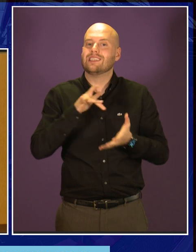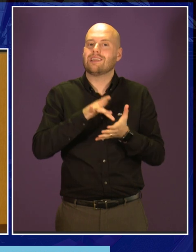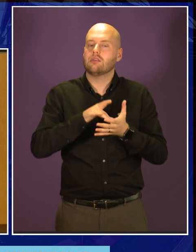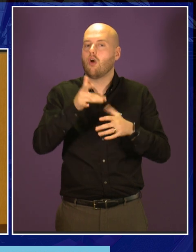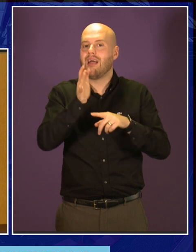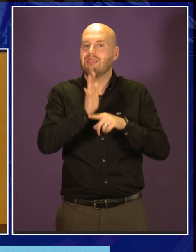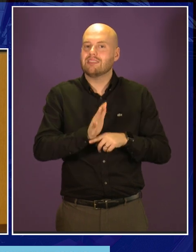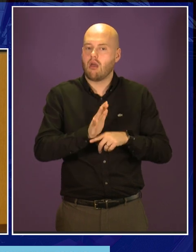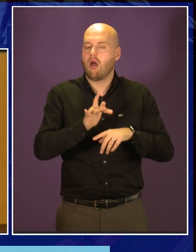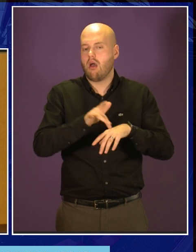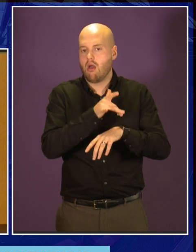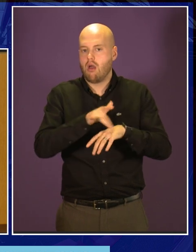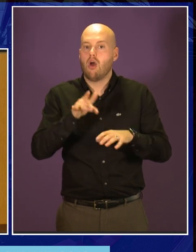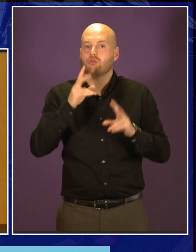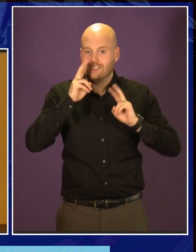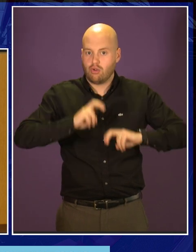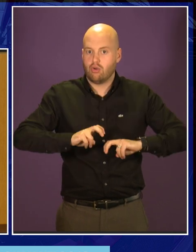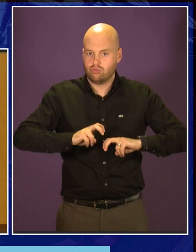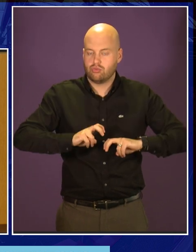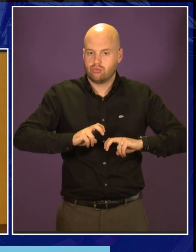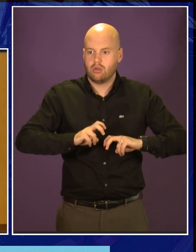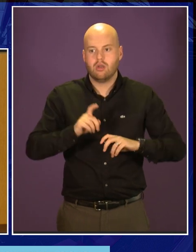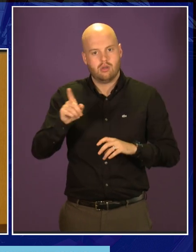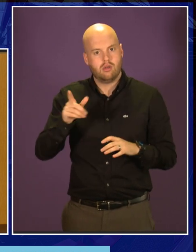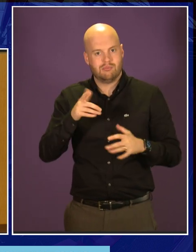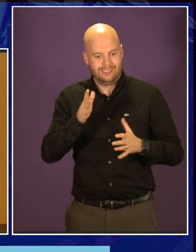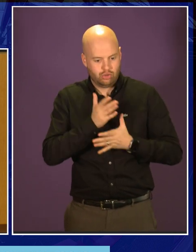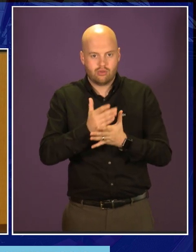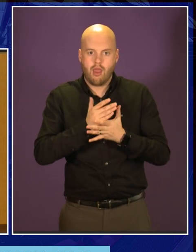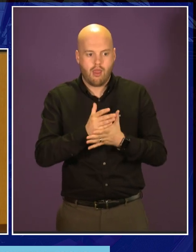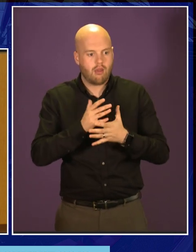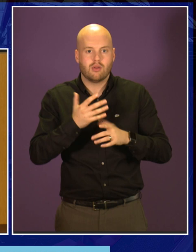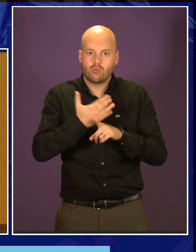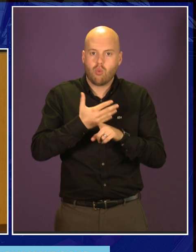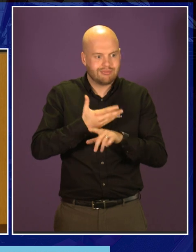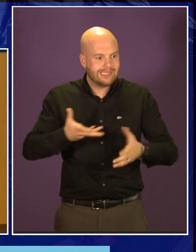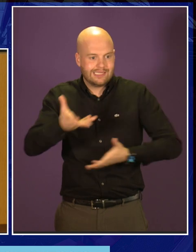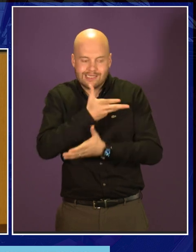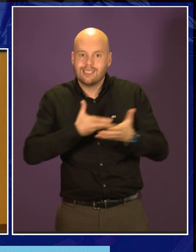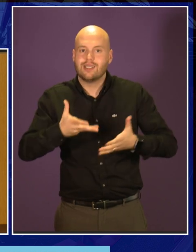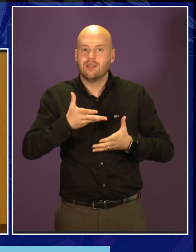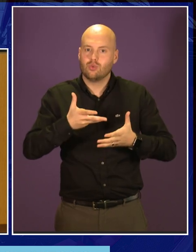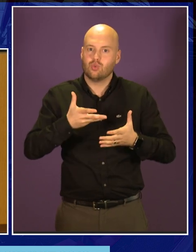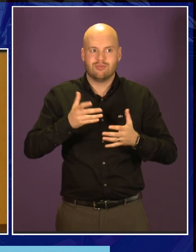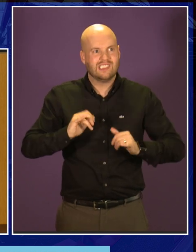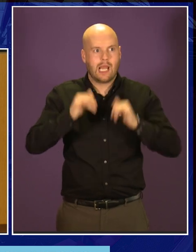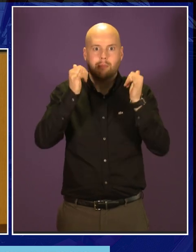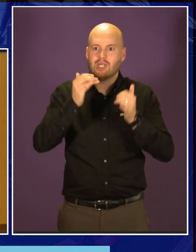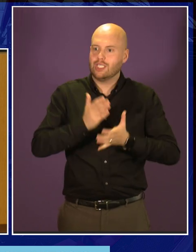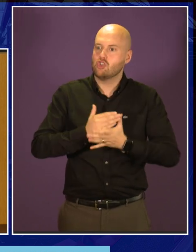loose organization which sought out shared narratives across our cultures so that we could celebrate a sense of shared